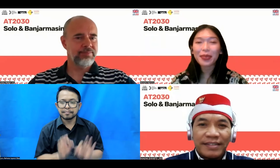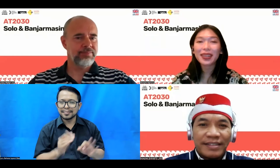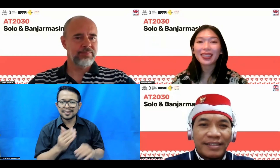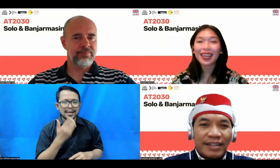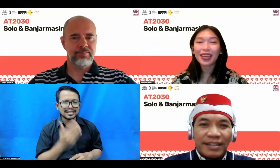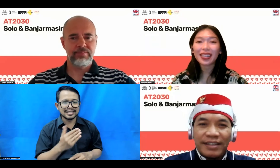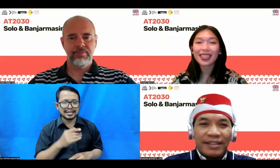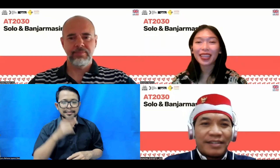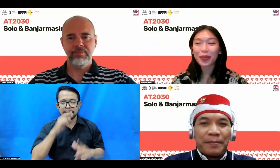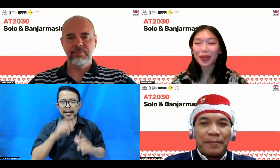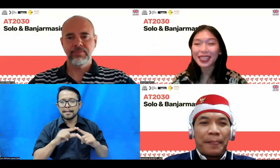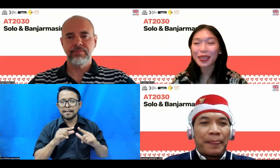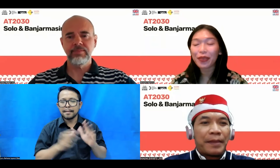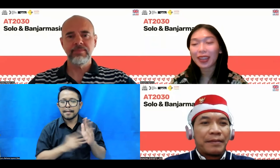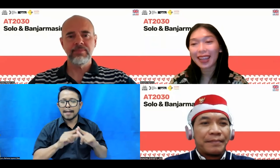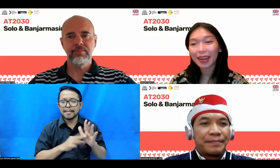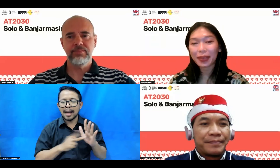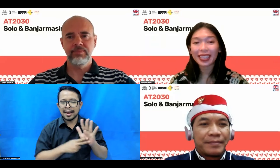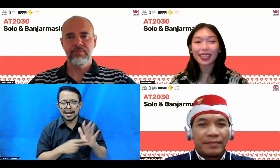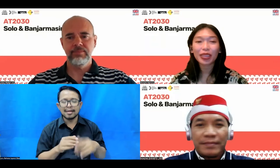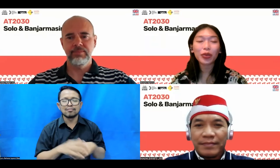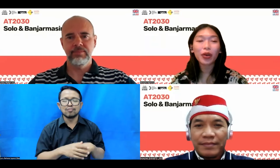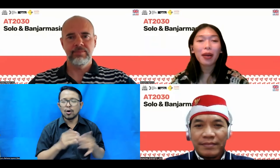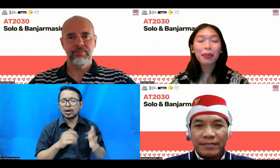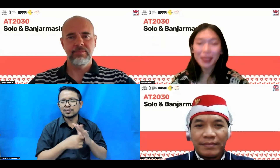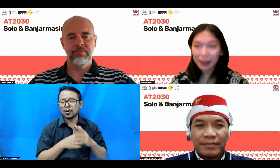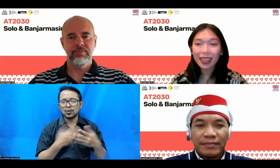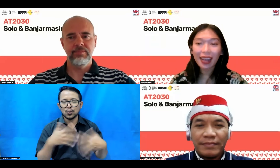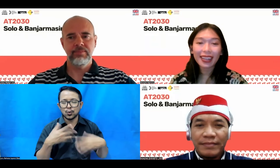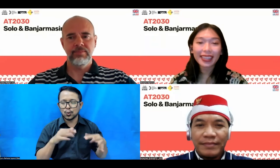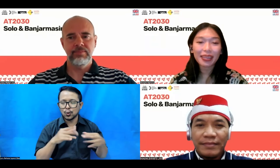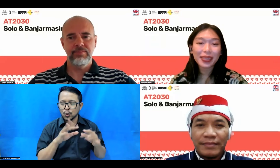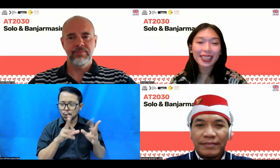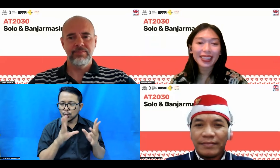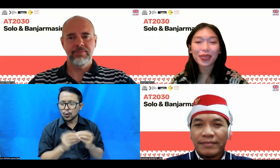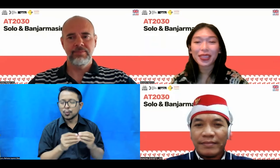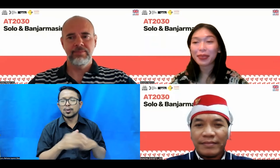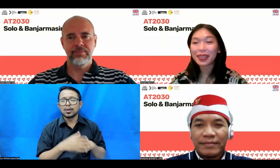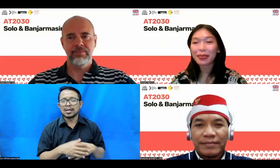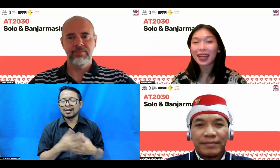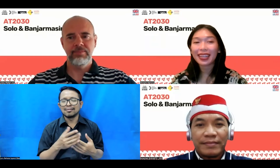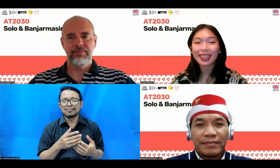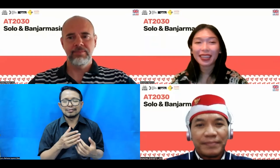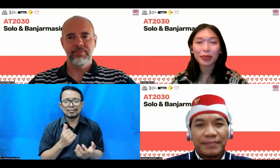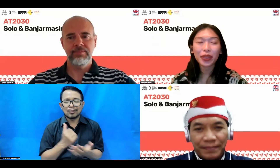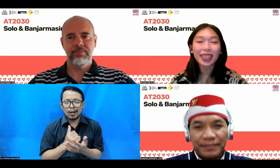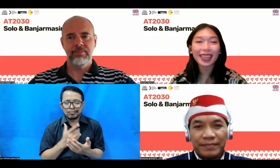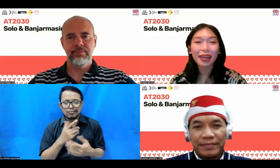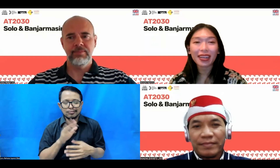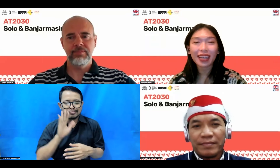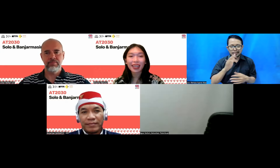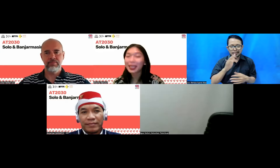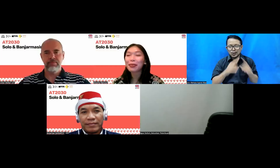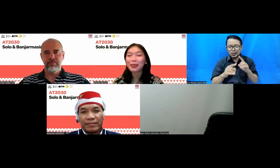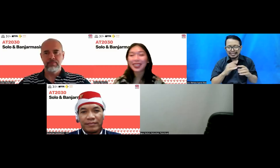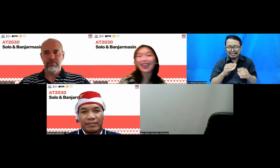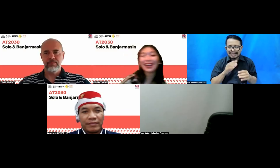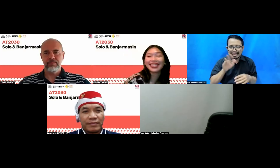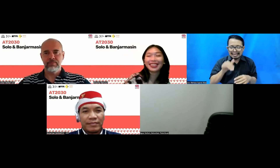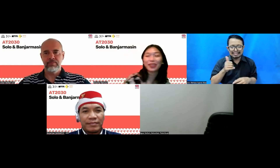Thank you very much, Mr. Maman. It was most comprehensive, and there are still a lot of things that we can discuss